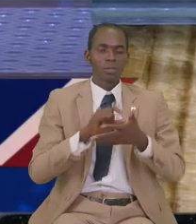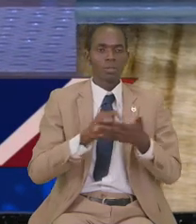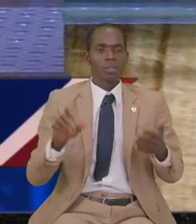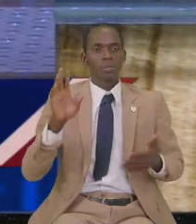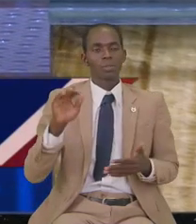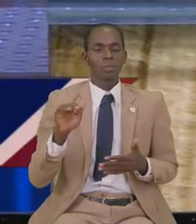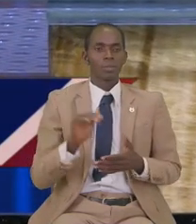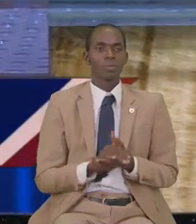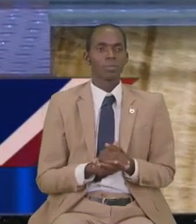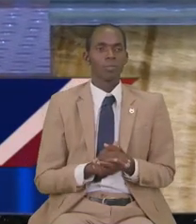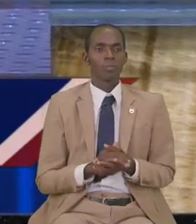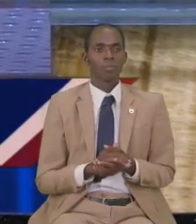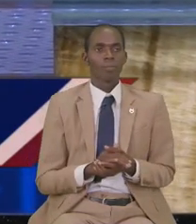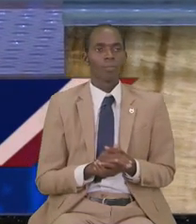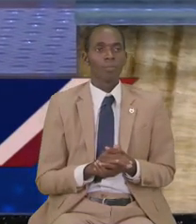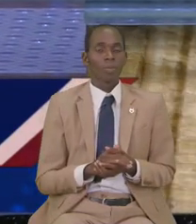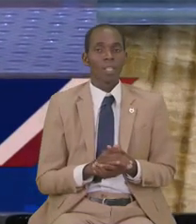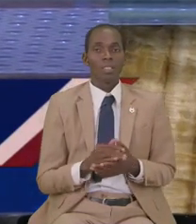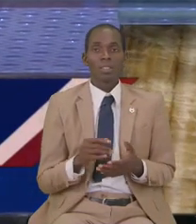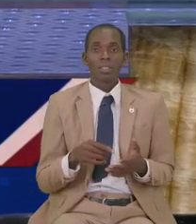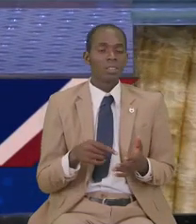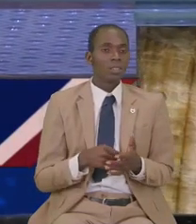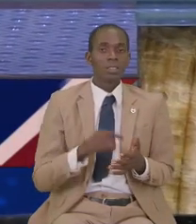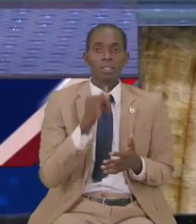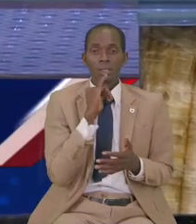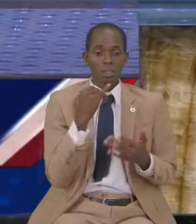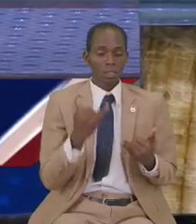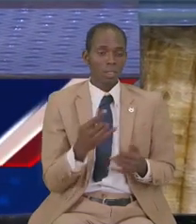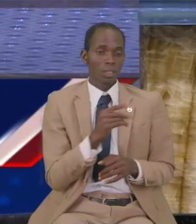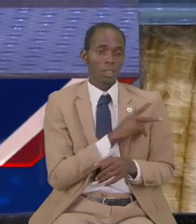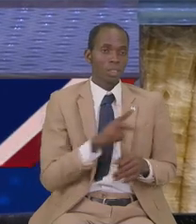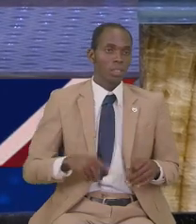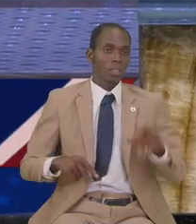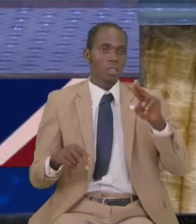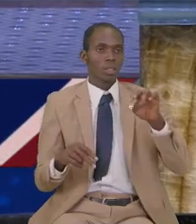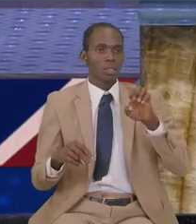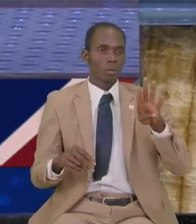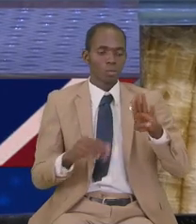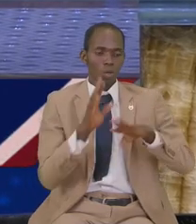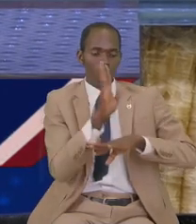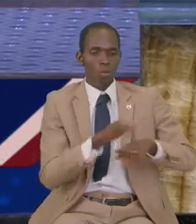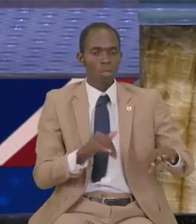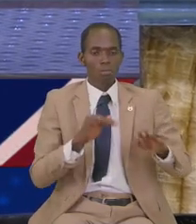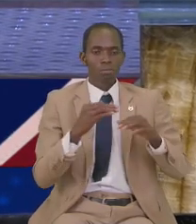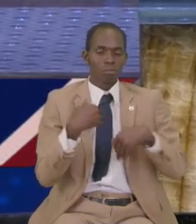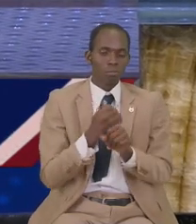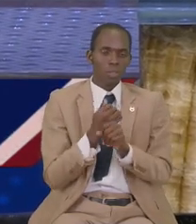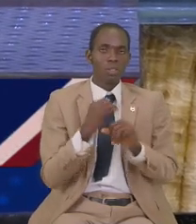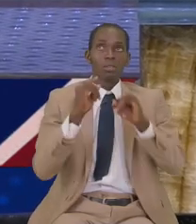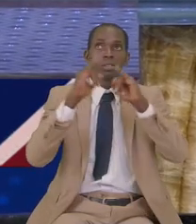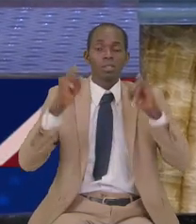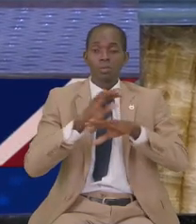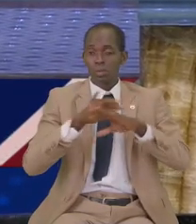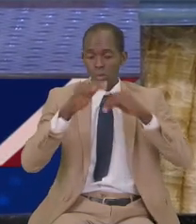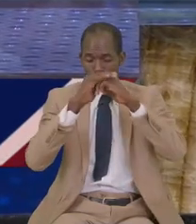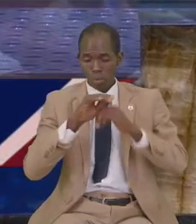verse 15. It says, this is Nebuchadnezzar now calling them and saying, I set up my idol, and if you don't worship